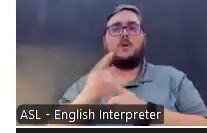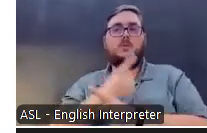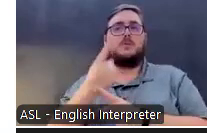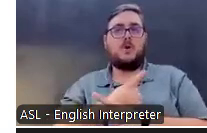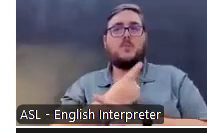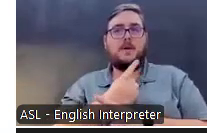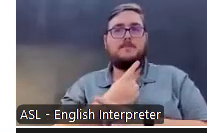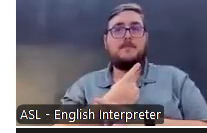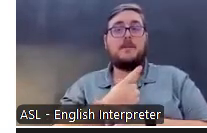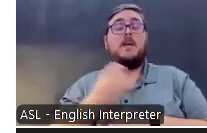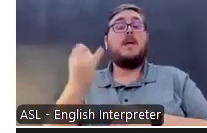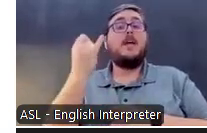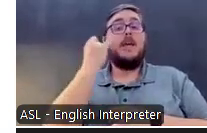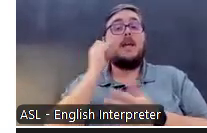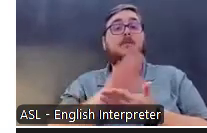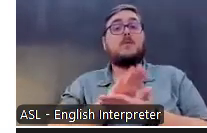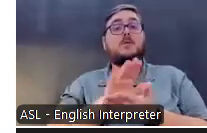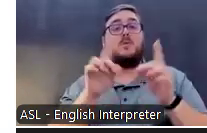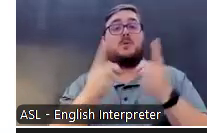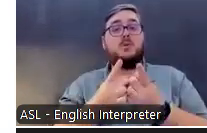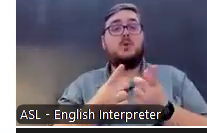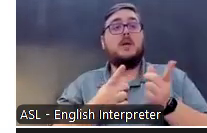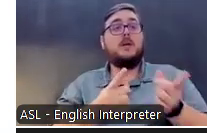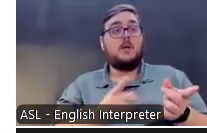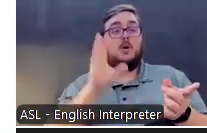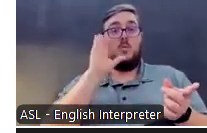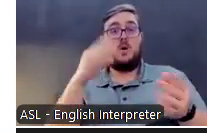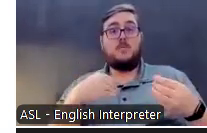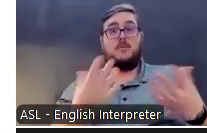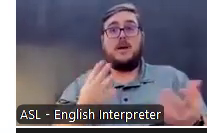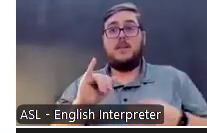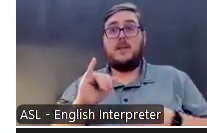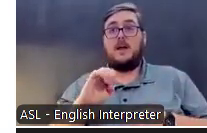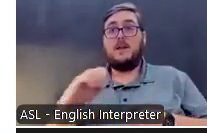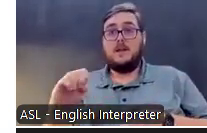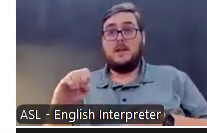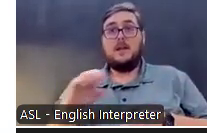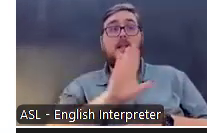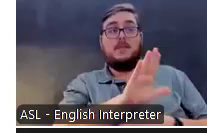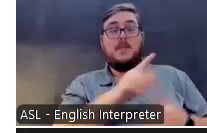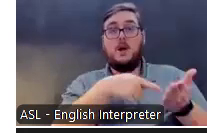IEE at public expense, the district then provides information to the parent on where to obtain an